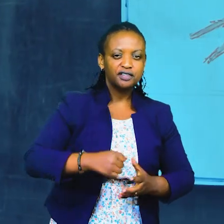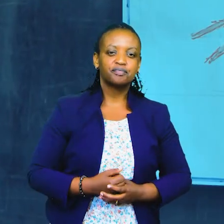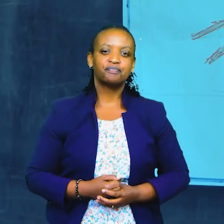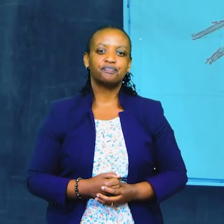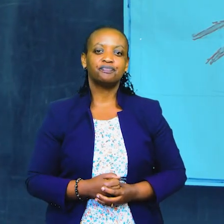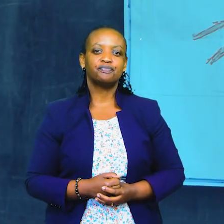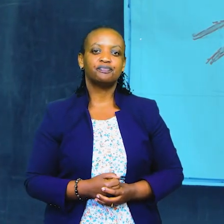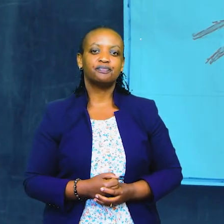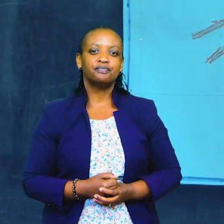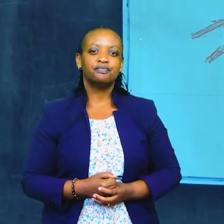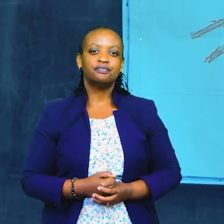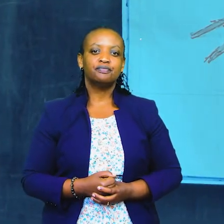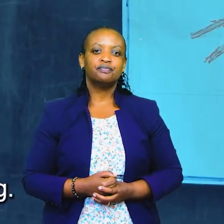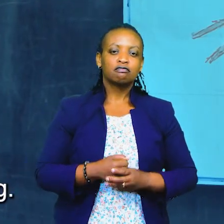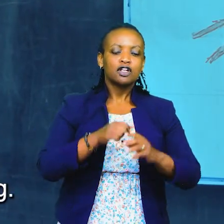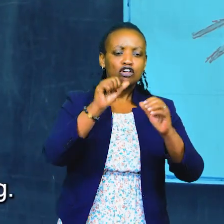Yes.